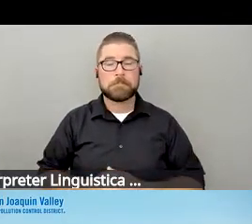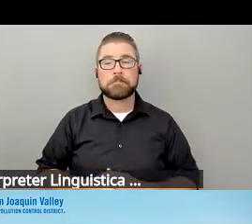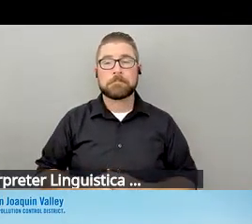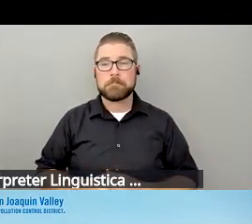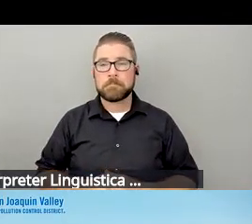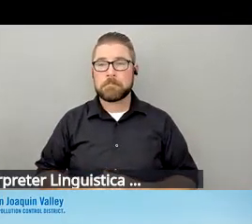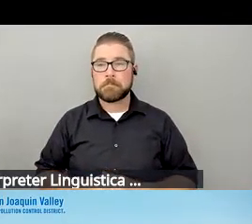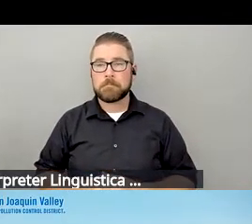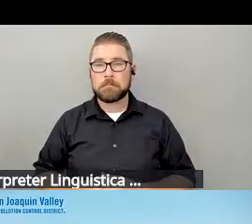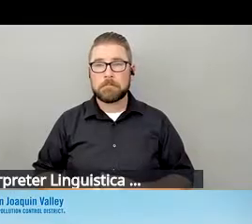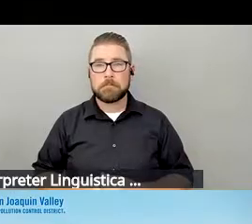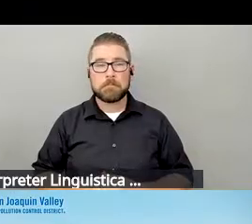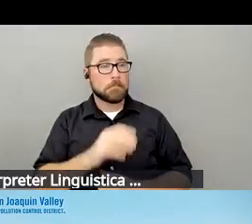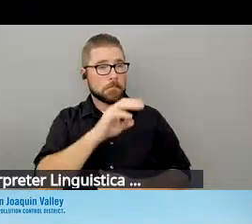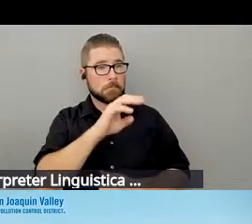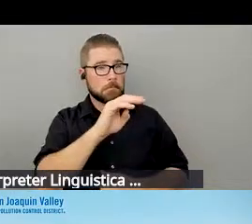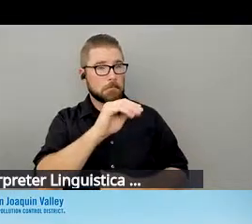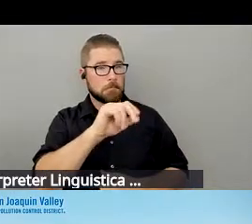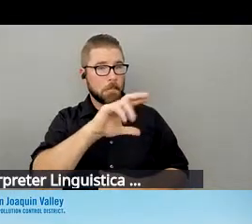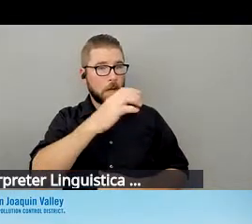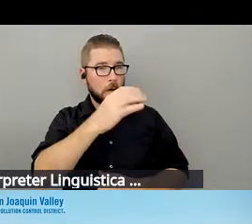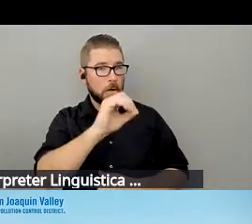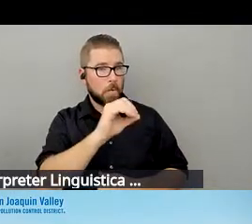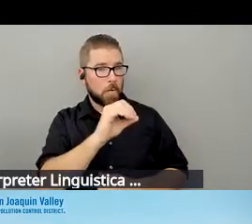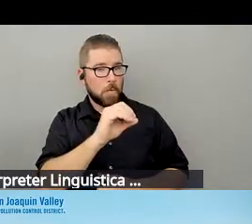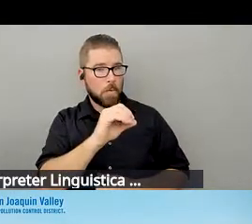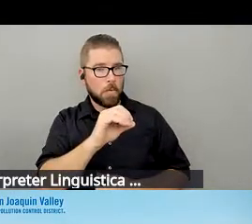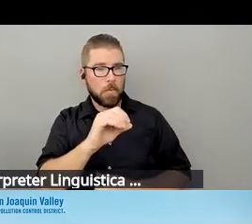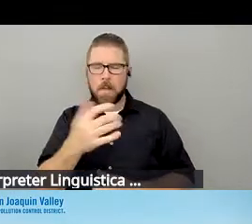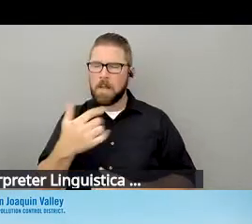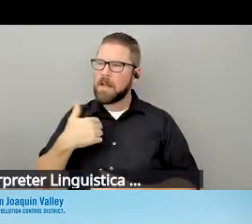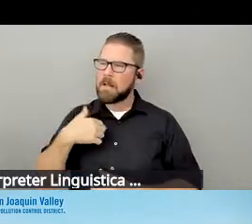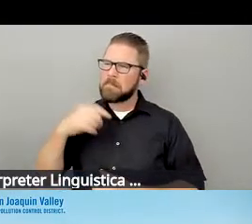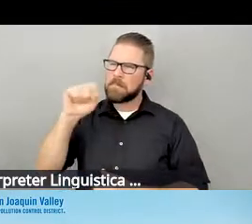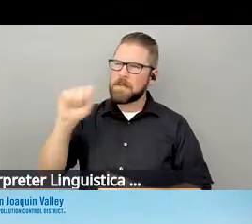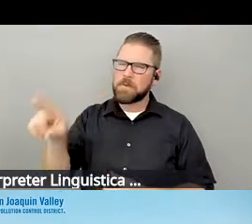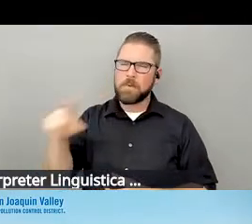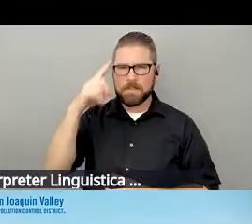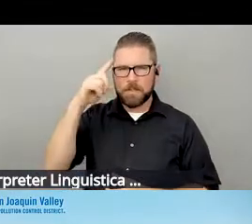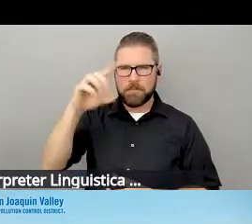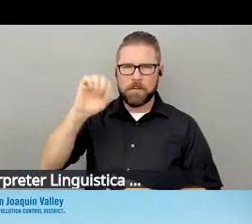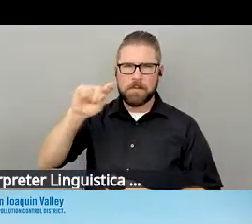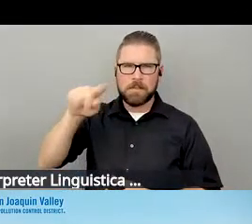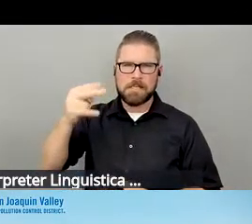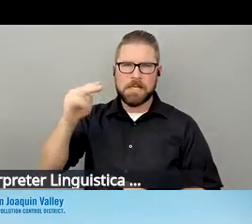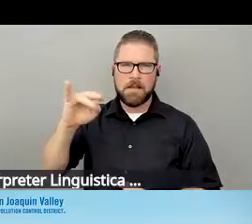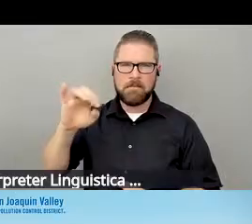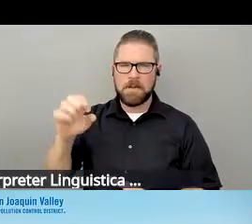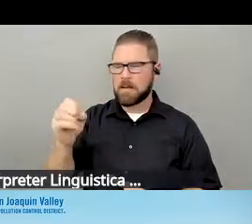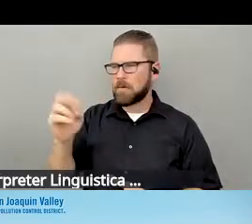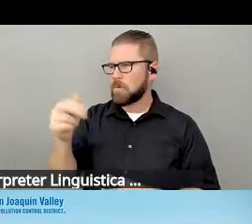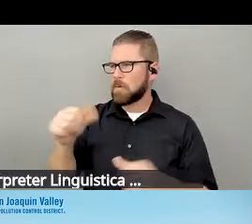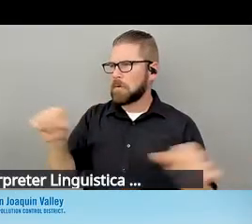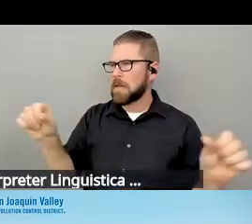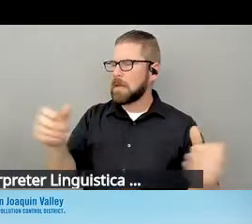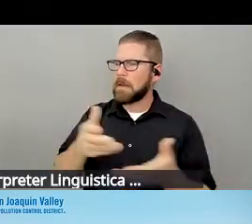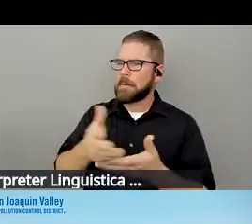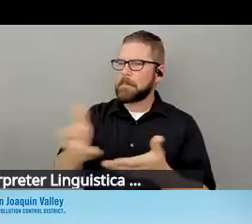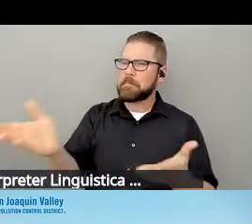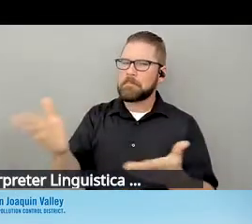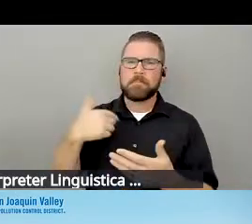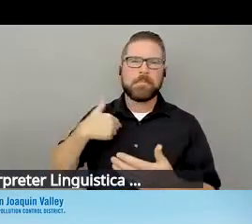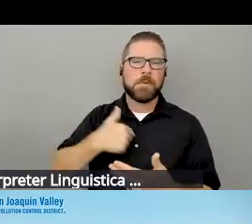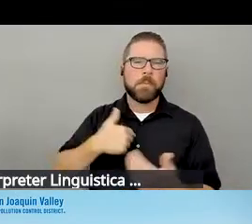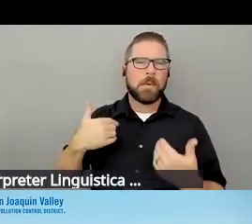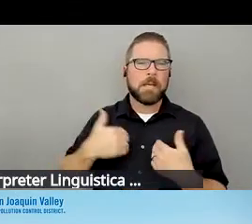Margot, I see your hand raised. Yeah, this is just a question for Stephanie or for whomever. So we have $6+